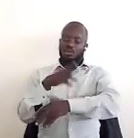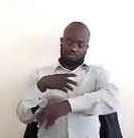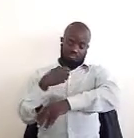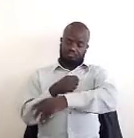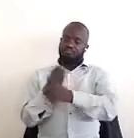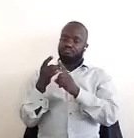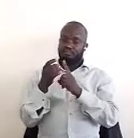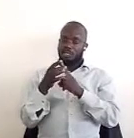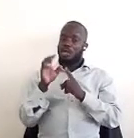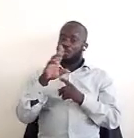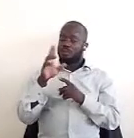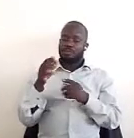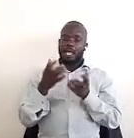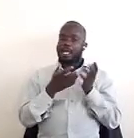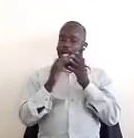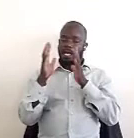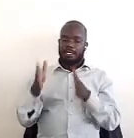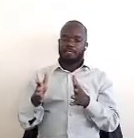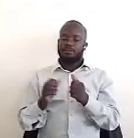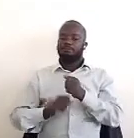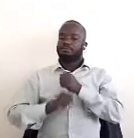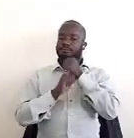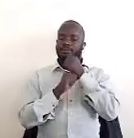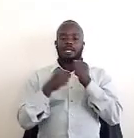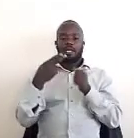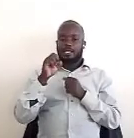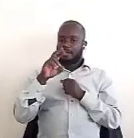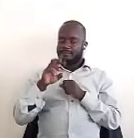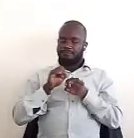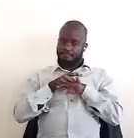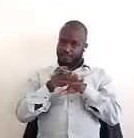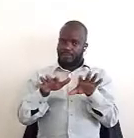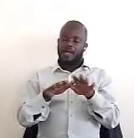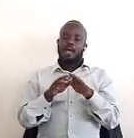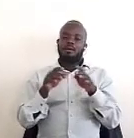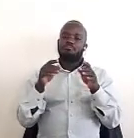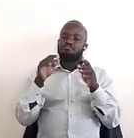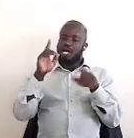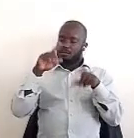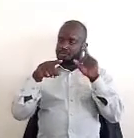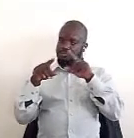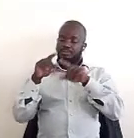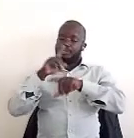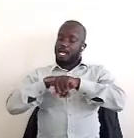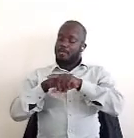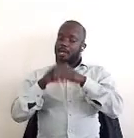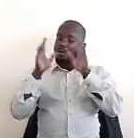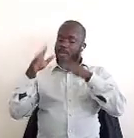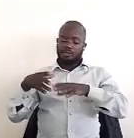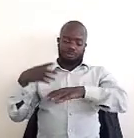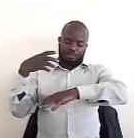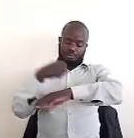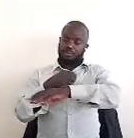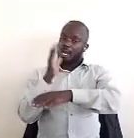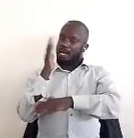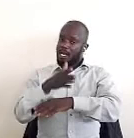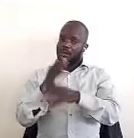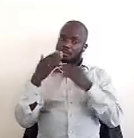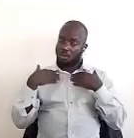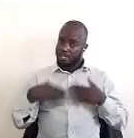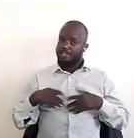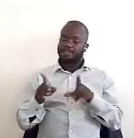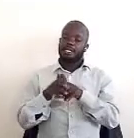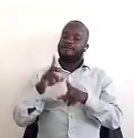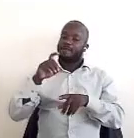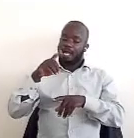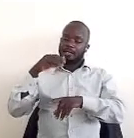use. Using syringes used by HIV carriers facilitates HIV transmission, as syringes inject directly into the